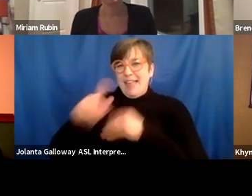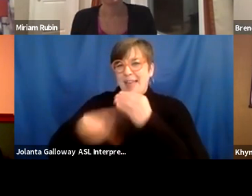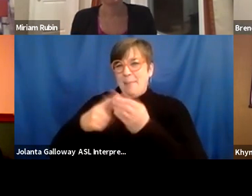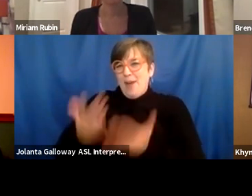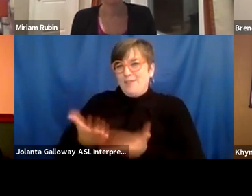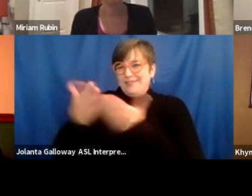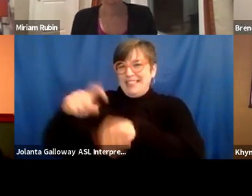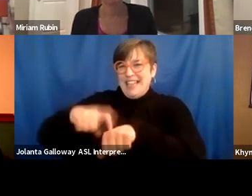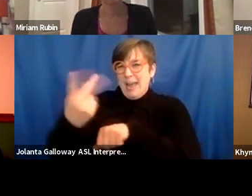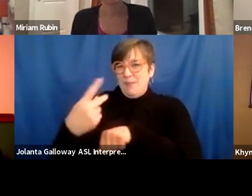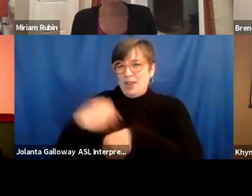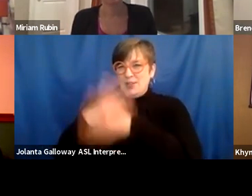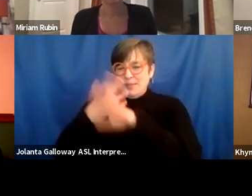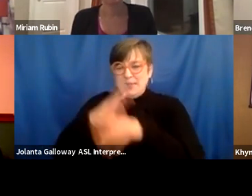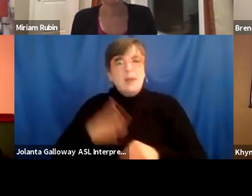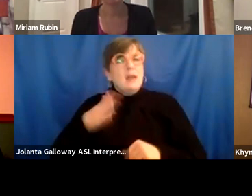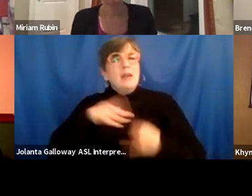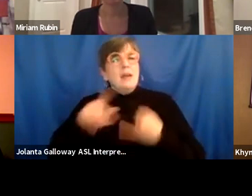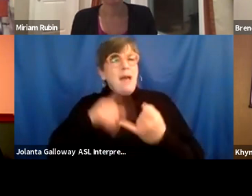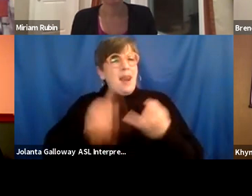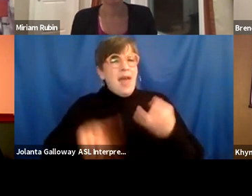guess my last question,